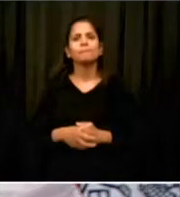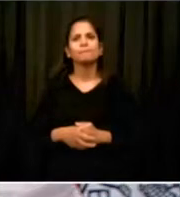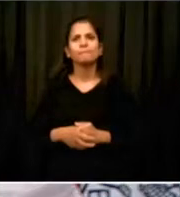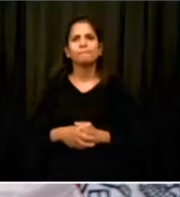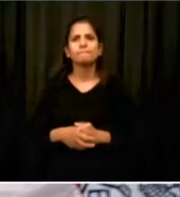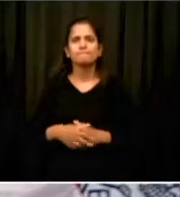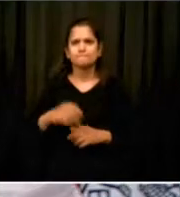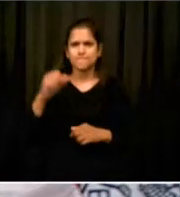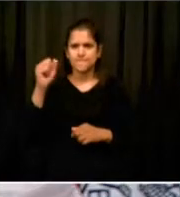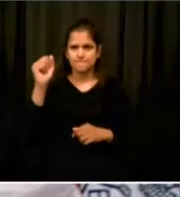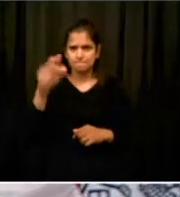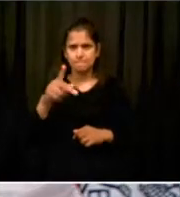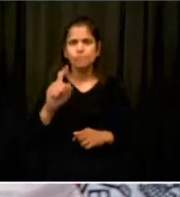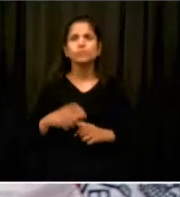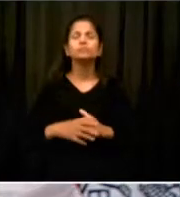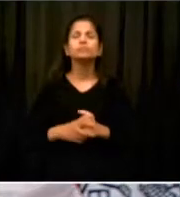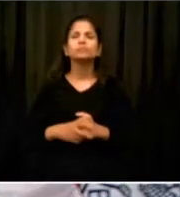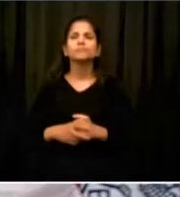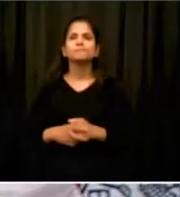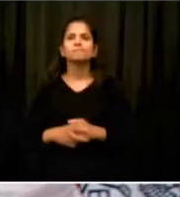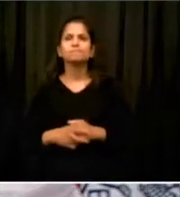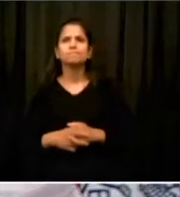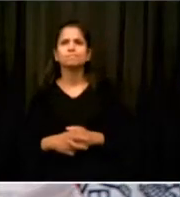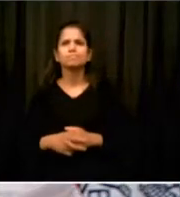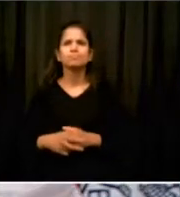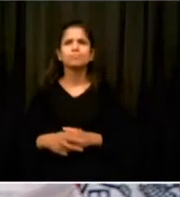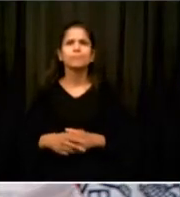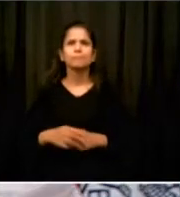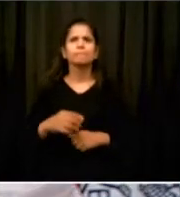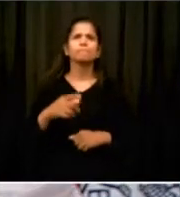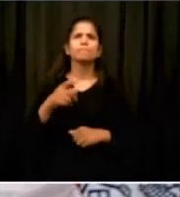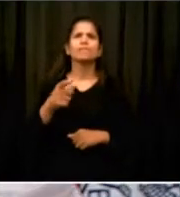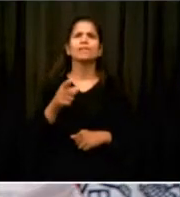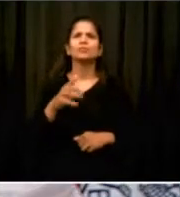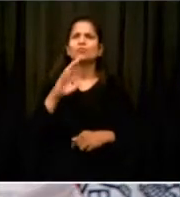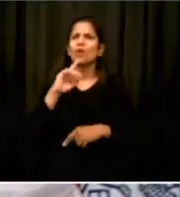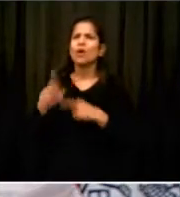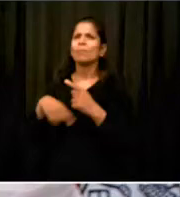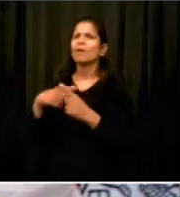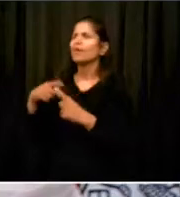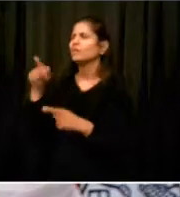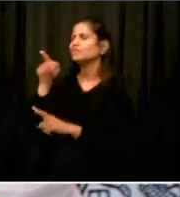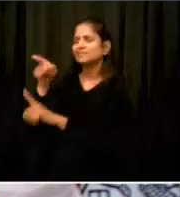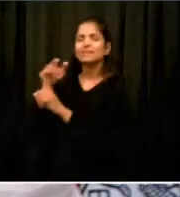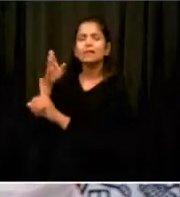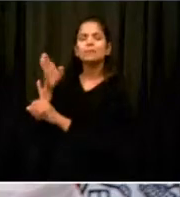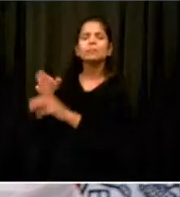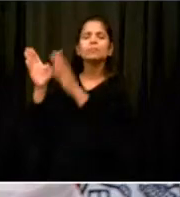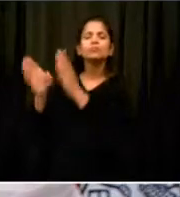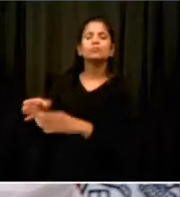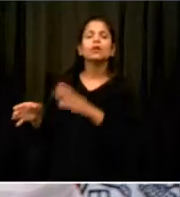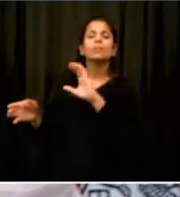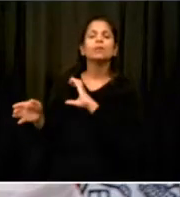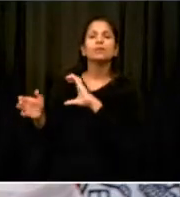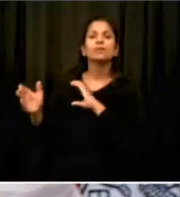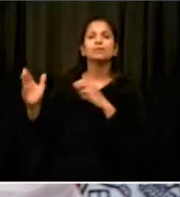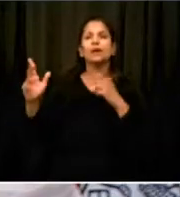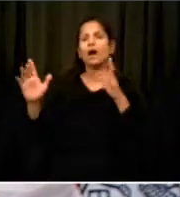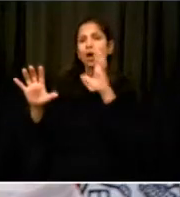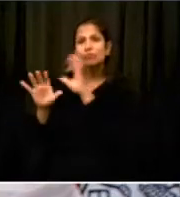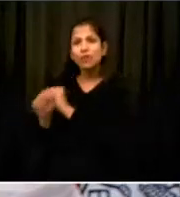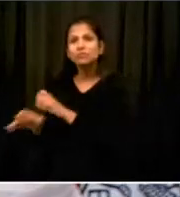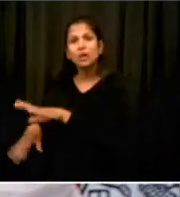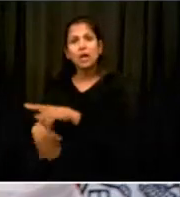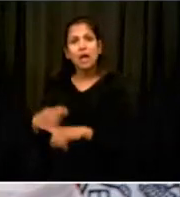the unmarked van, the overkill in this arrest, and the